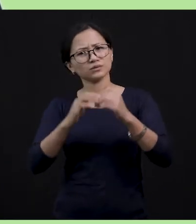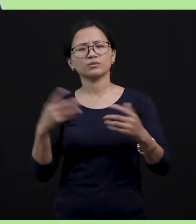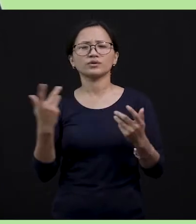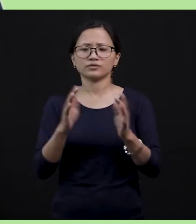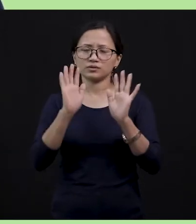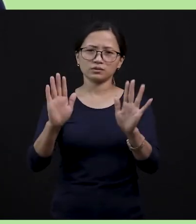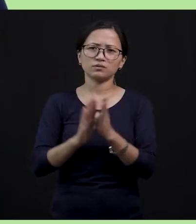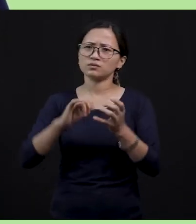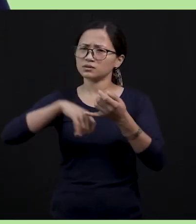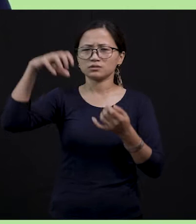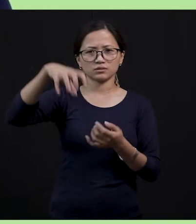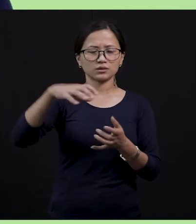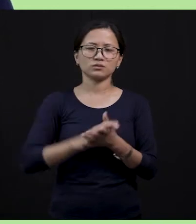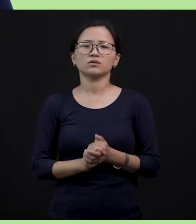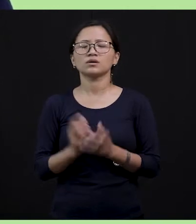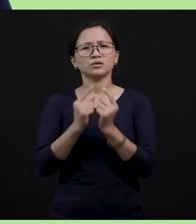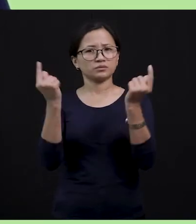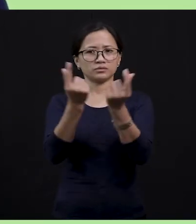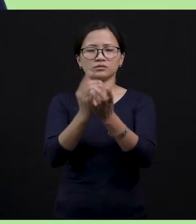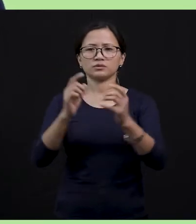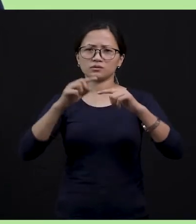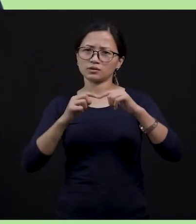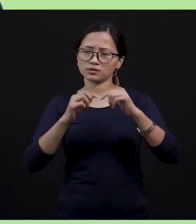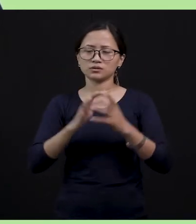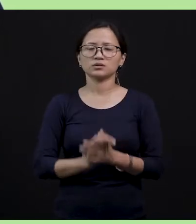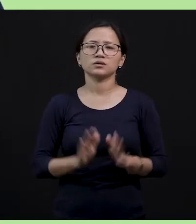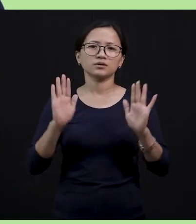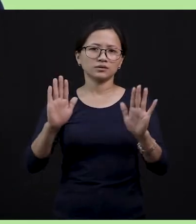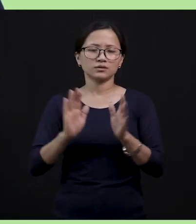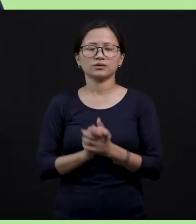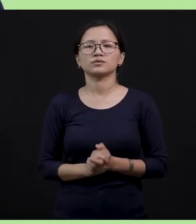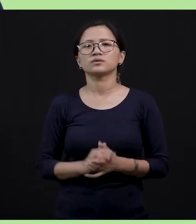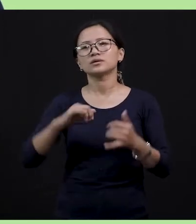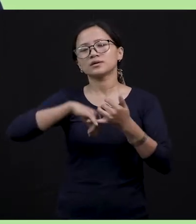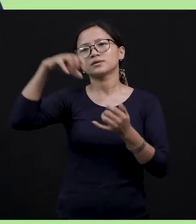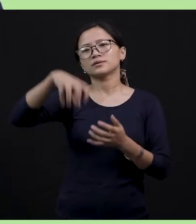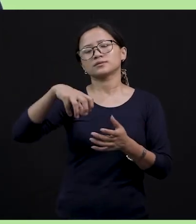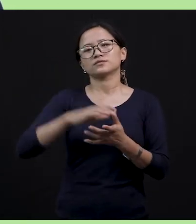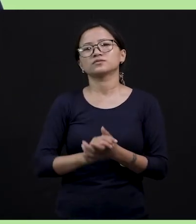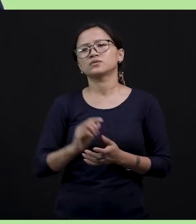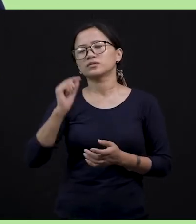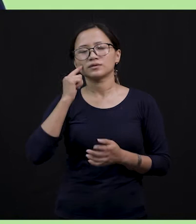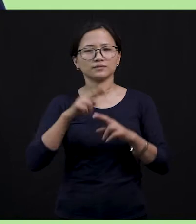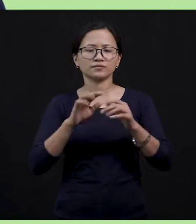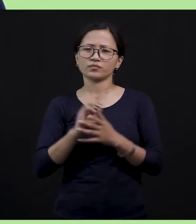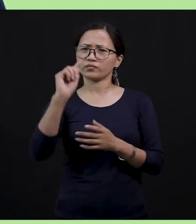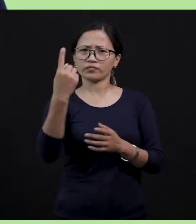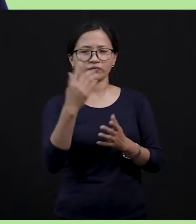whether it's a state election or a union election. Now remember, if it is a state election, I can only vote if